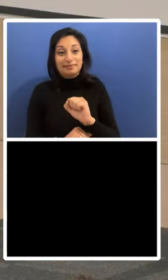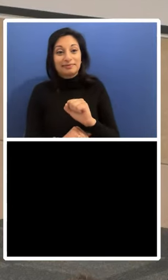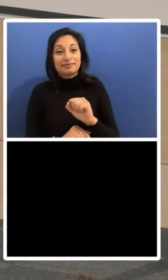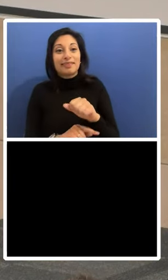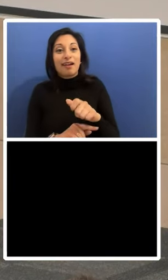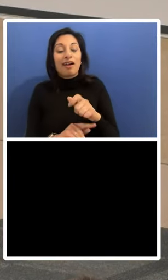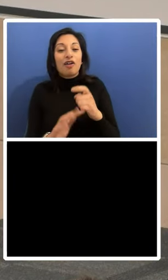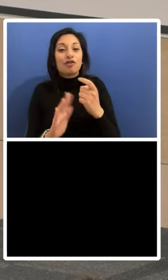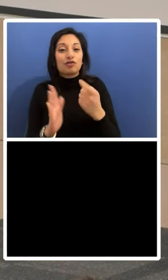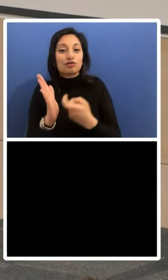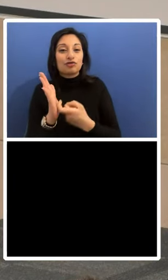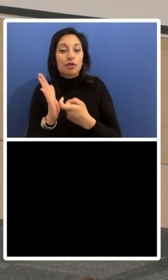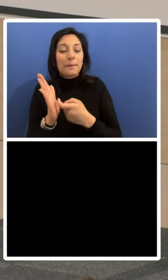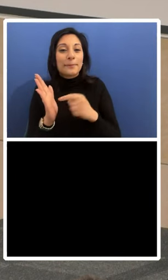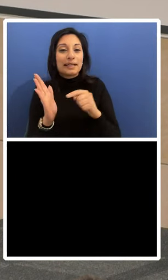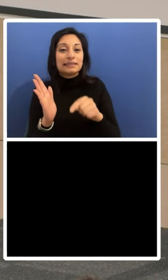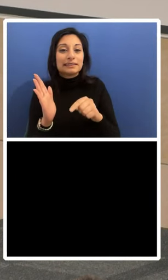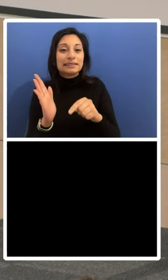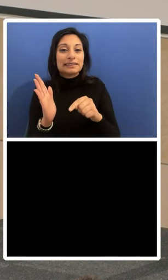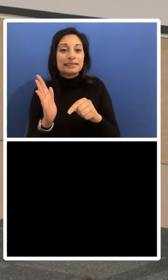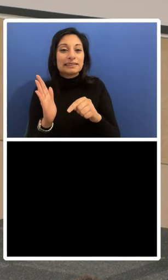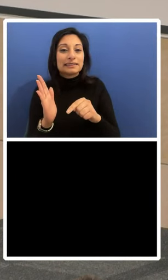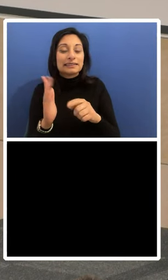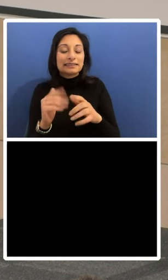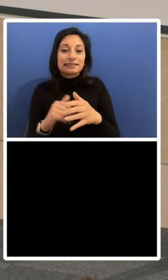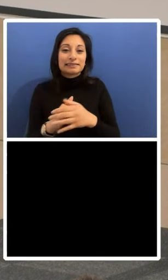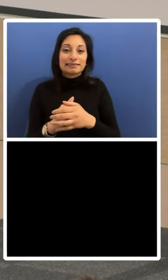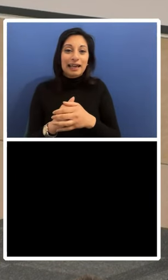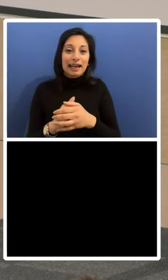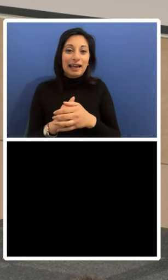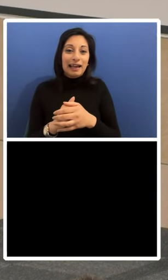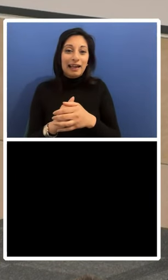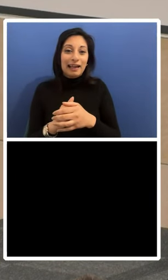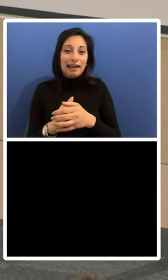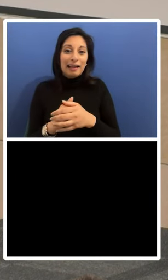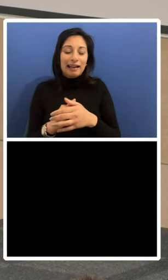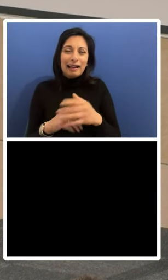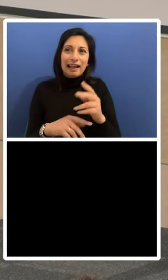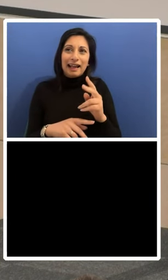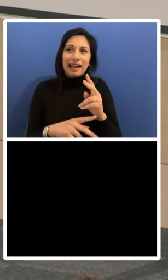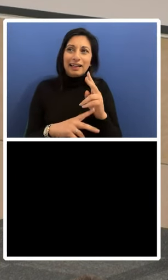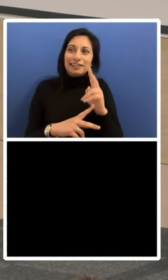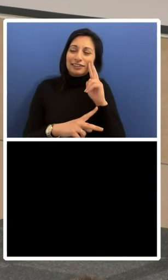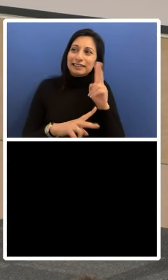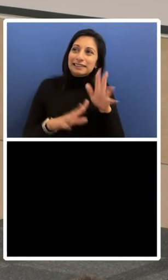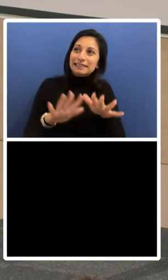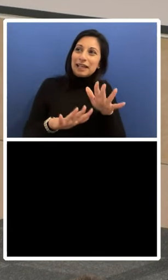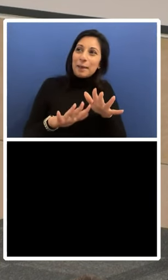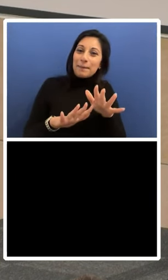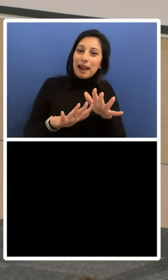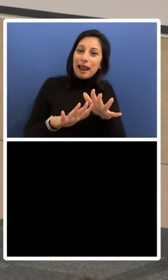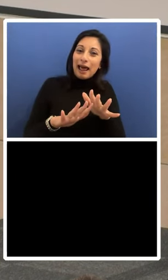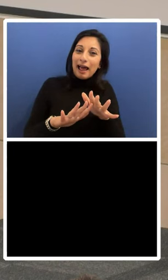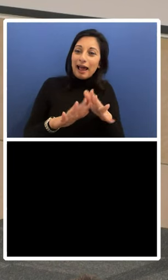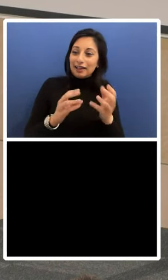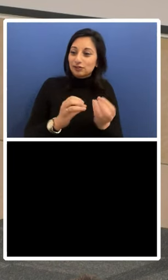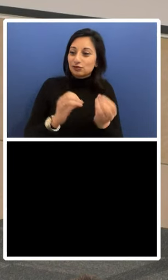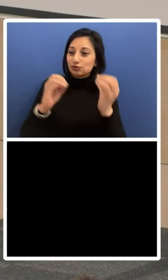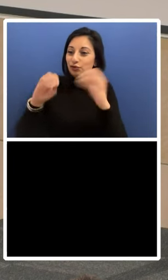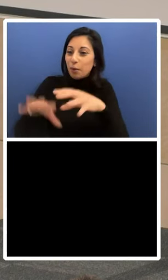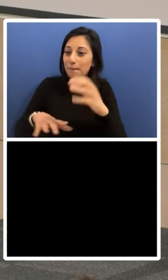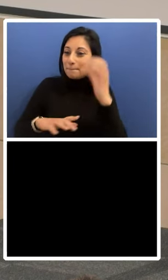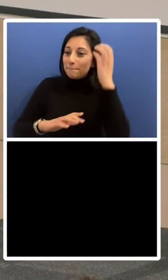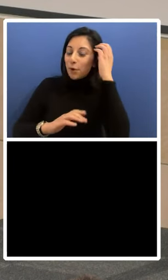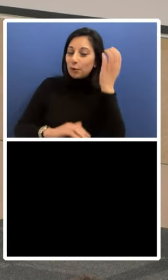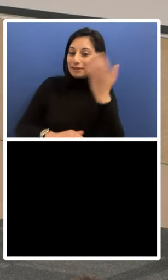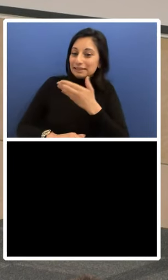as looking as if he'd been unexpectedly dropped off at boarding school when he was 8 years old and not picked up till he was 21, which